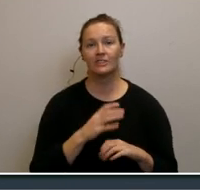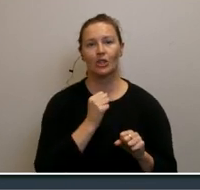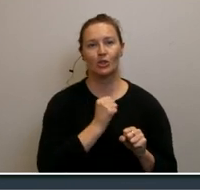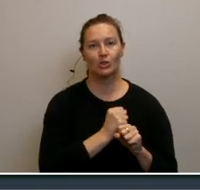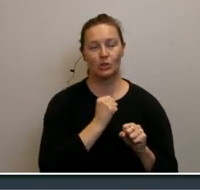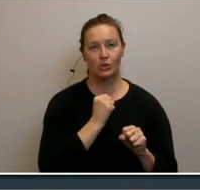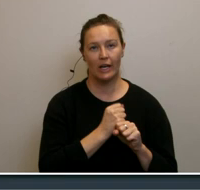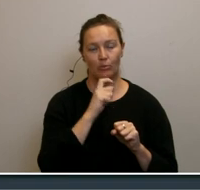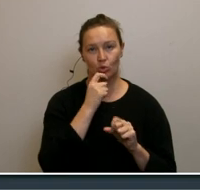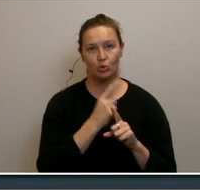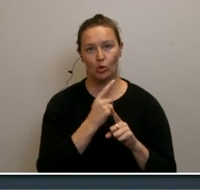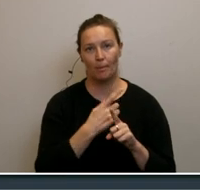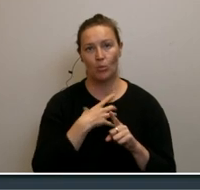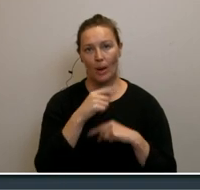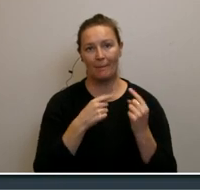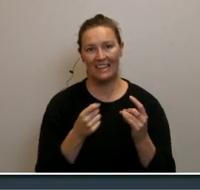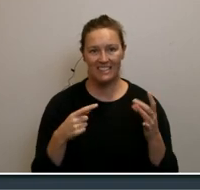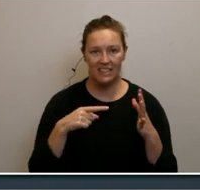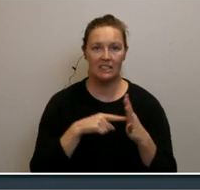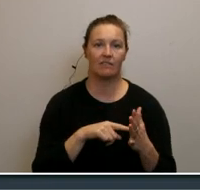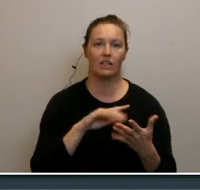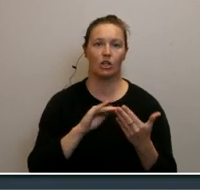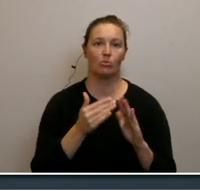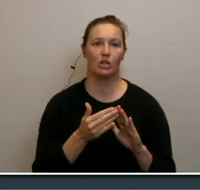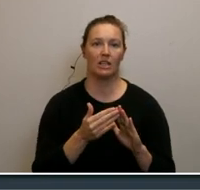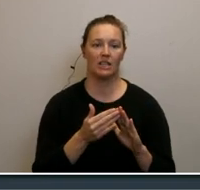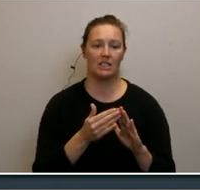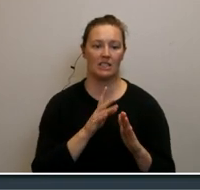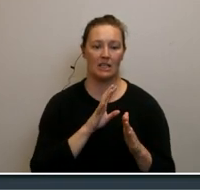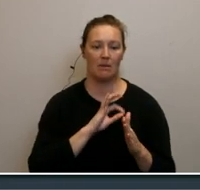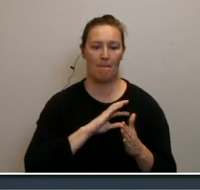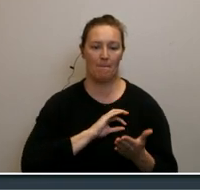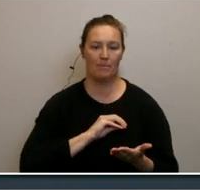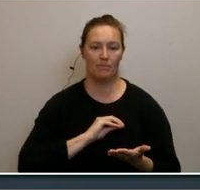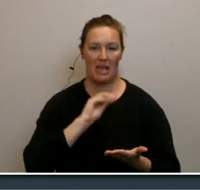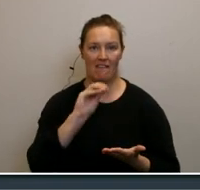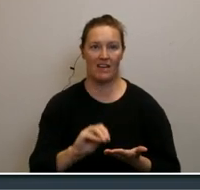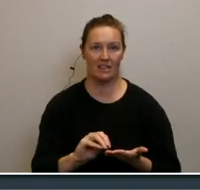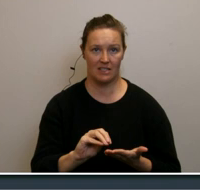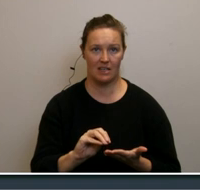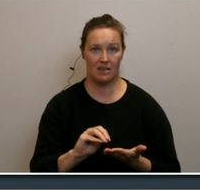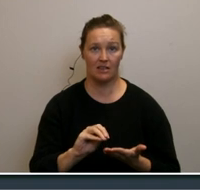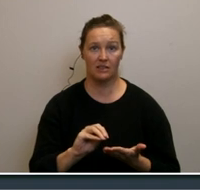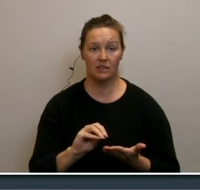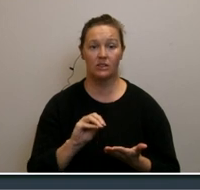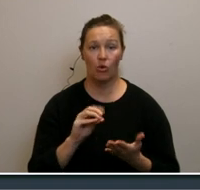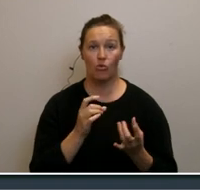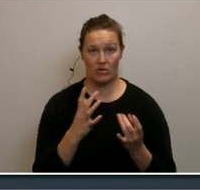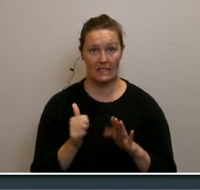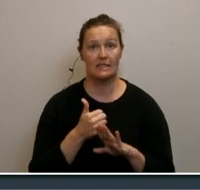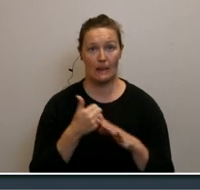Graham will talk a little bit more about the significant community benefactor sponsorship he already has secured, and it is substantial.